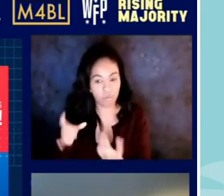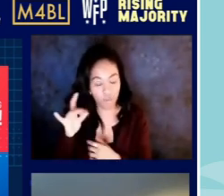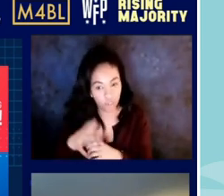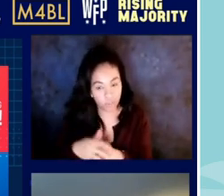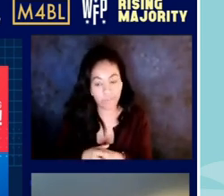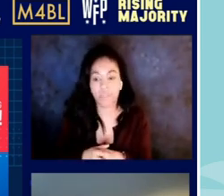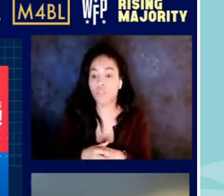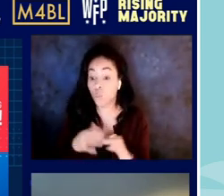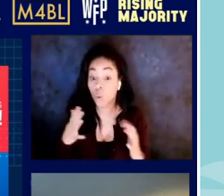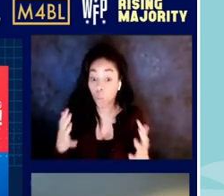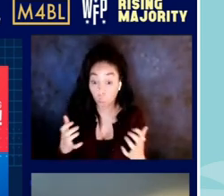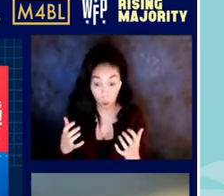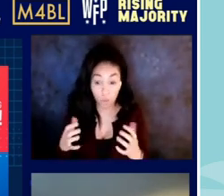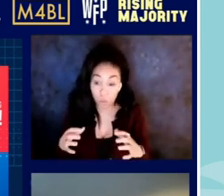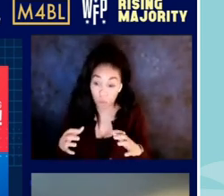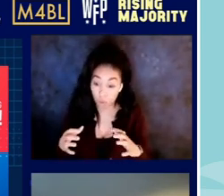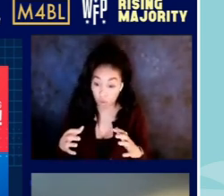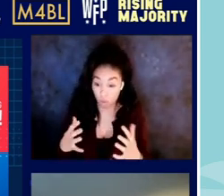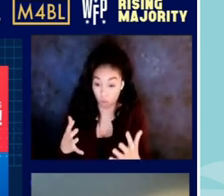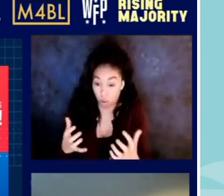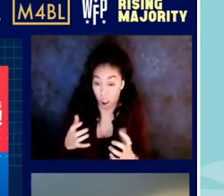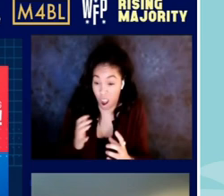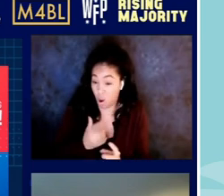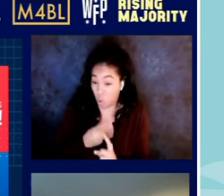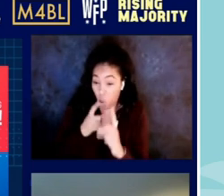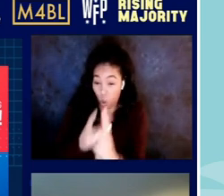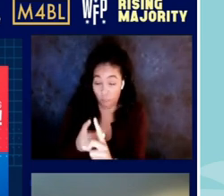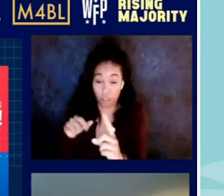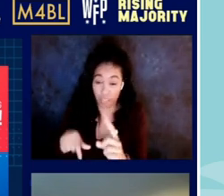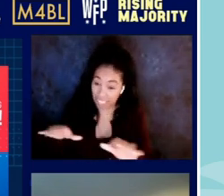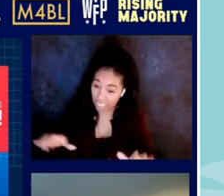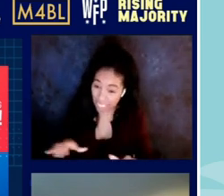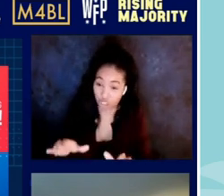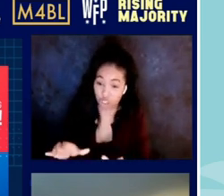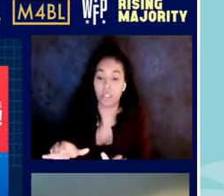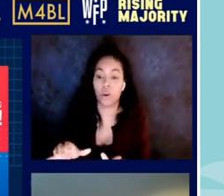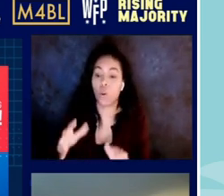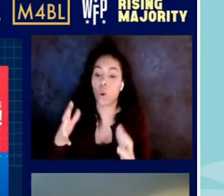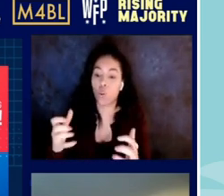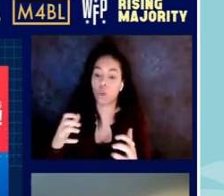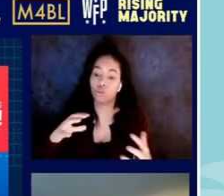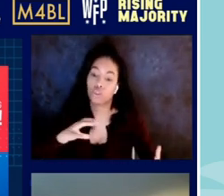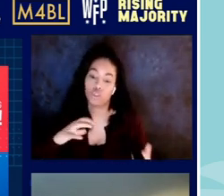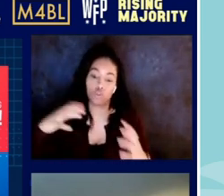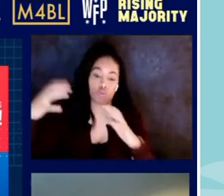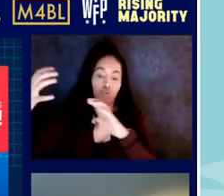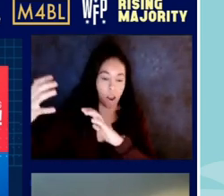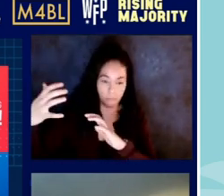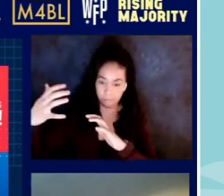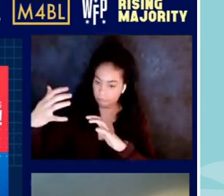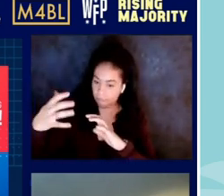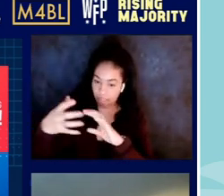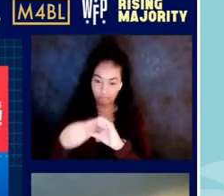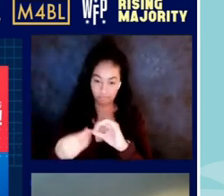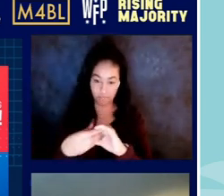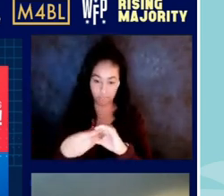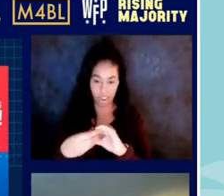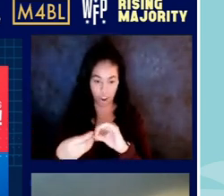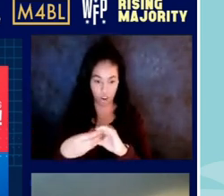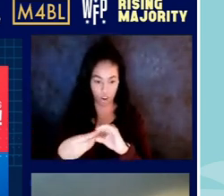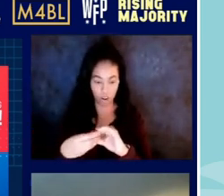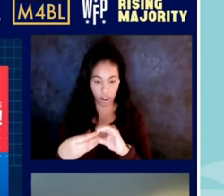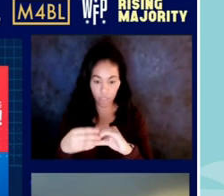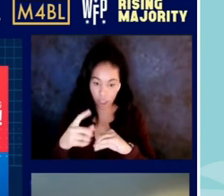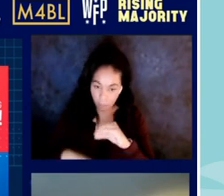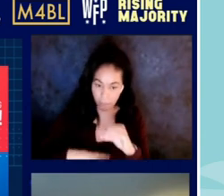trying to do with this action is, again, disrupt the narrative about COVID that the governor was trying